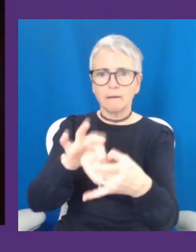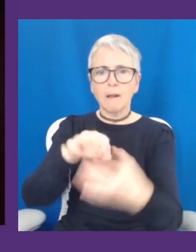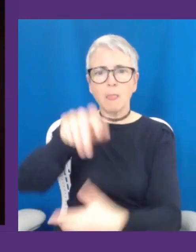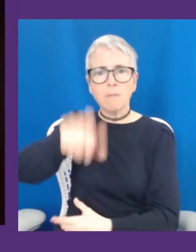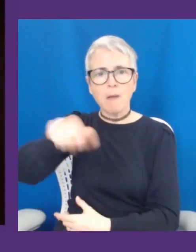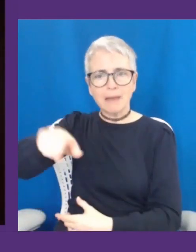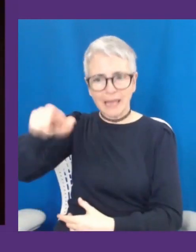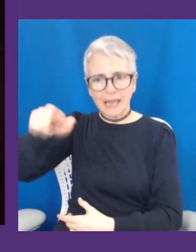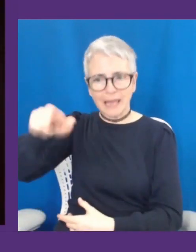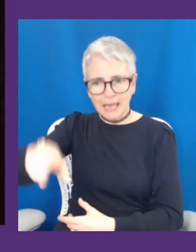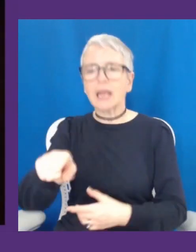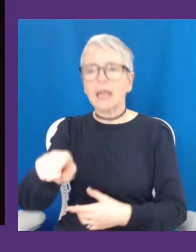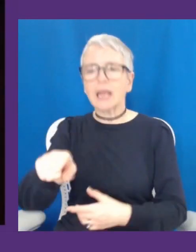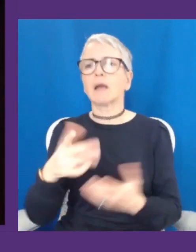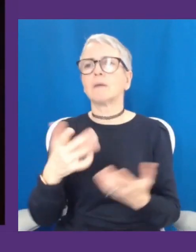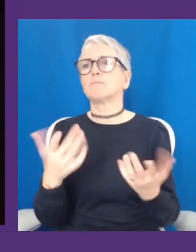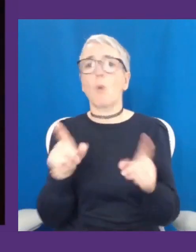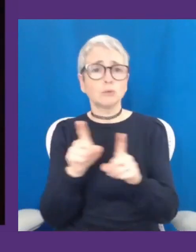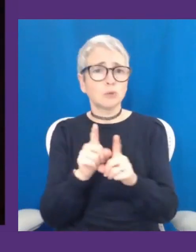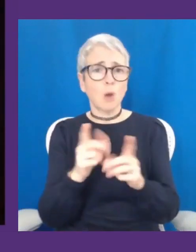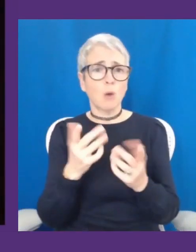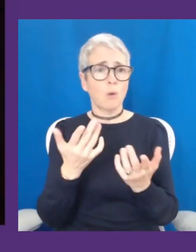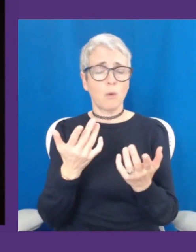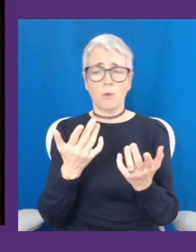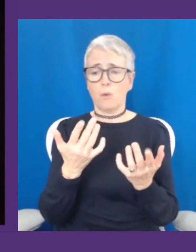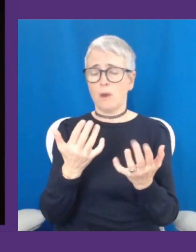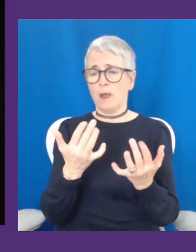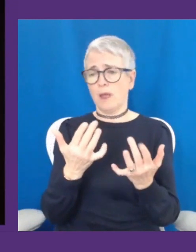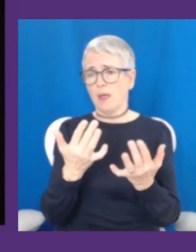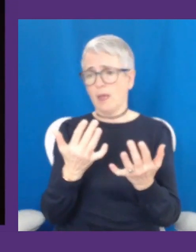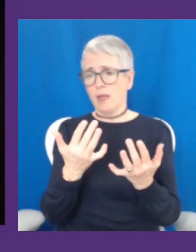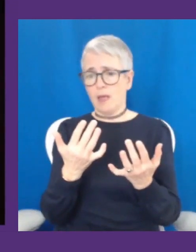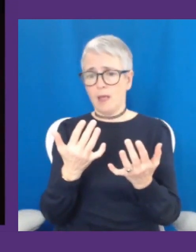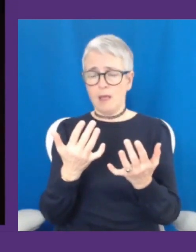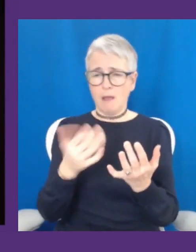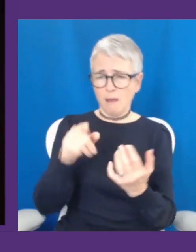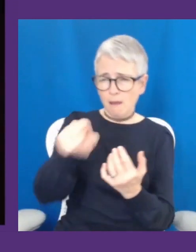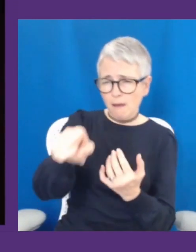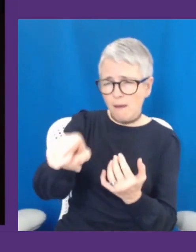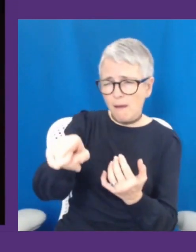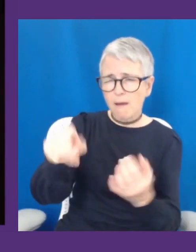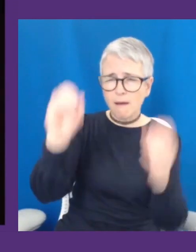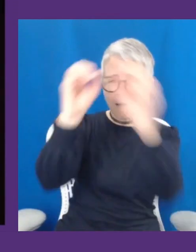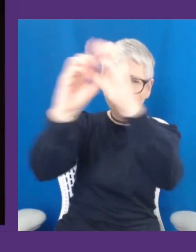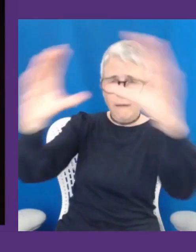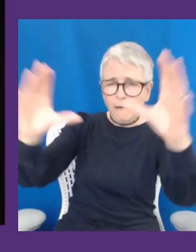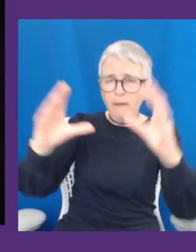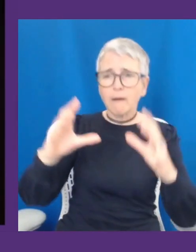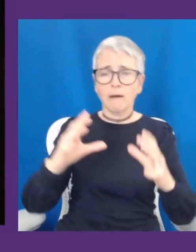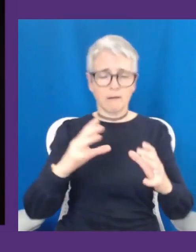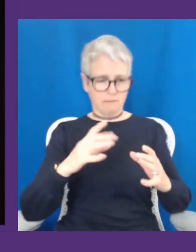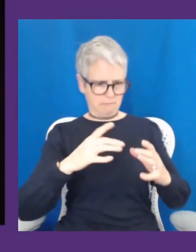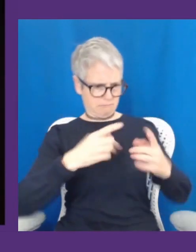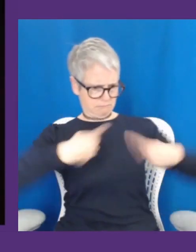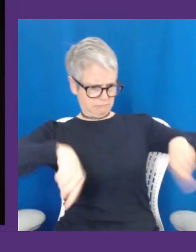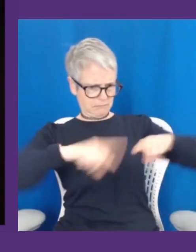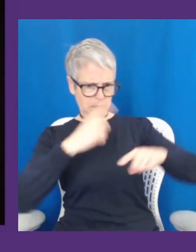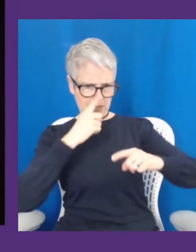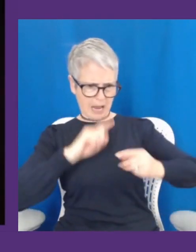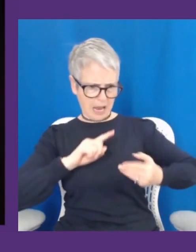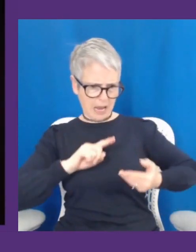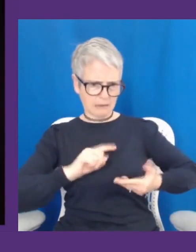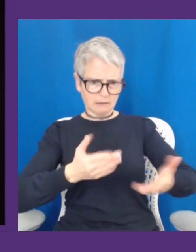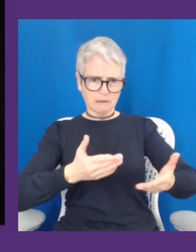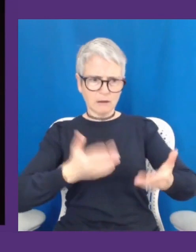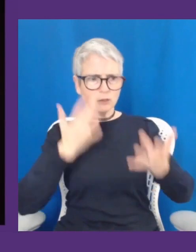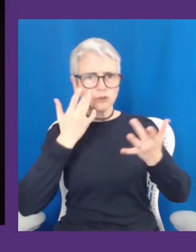changing hearts and minds in terms of how we represent in programming, because we have the ability to make an impact on audiences and